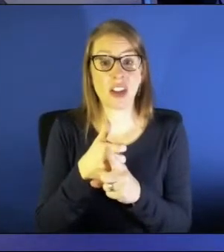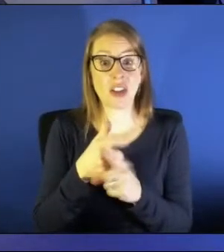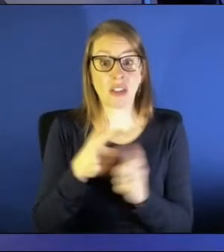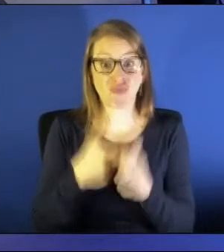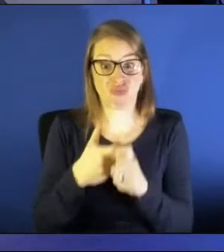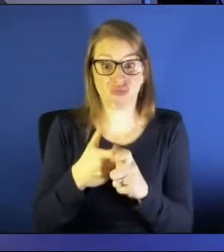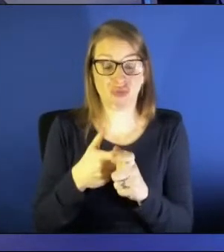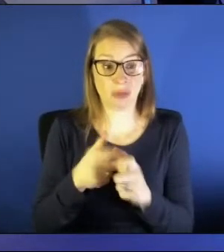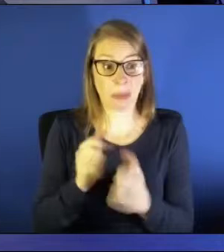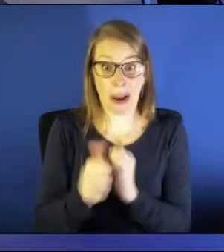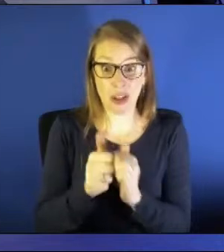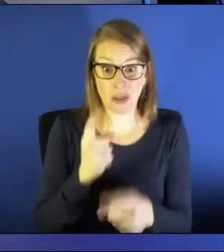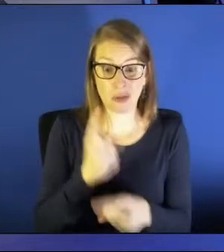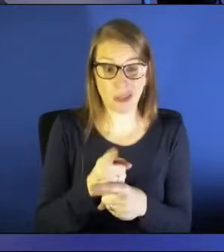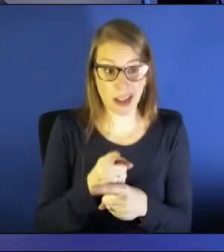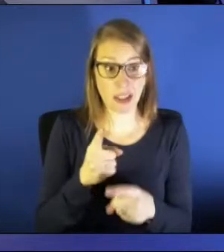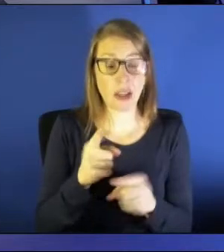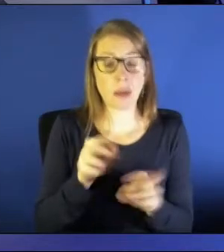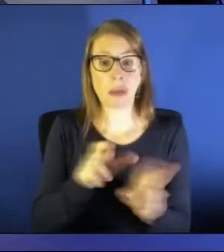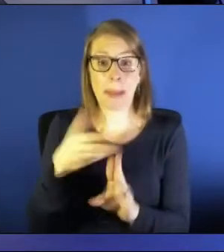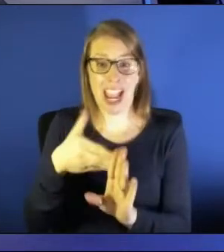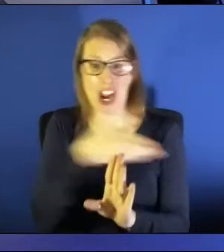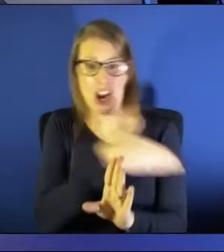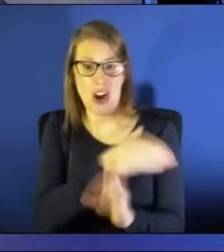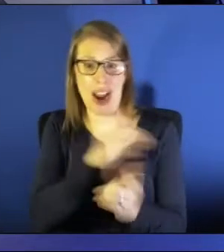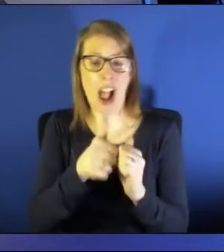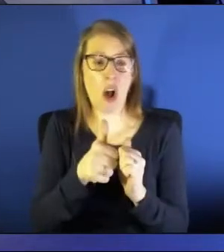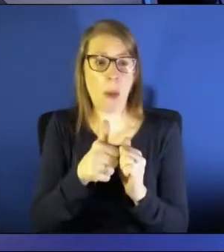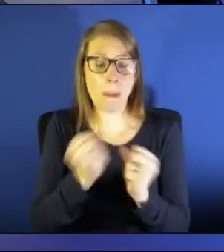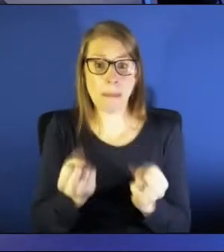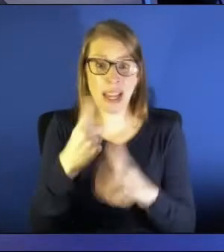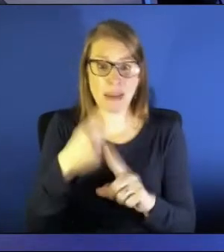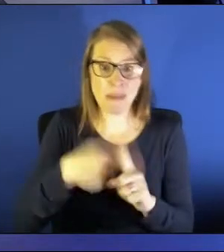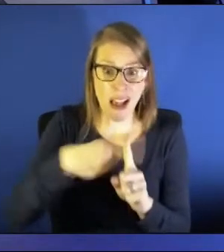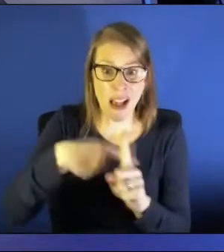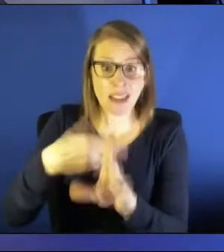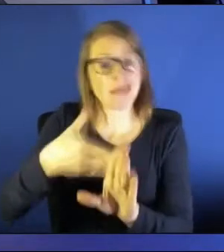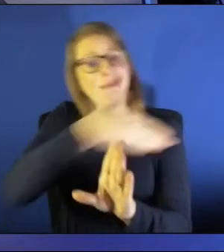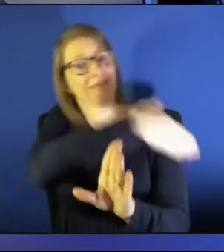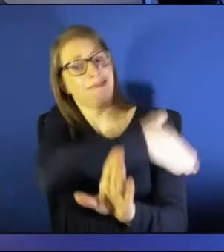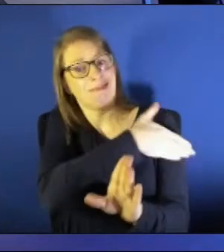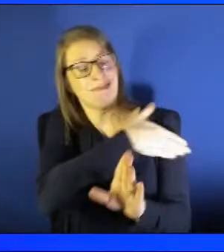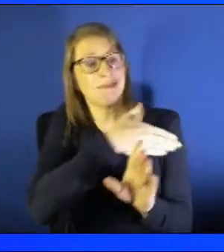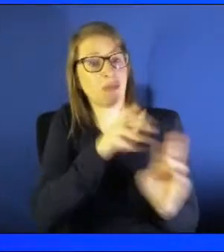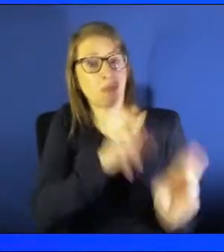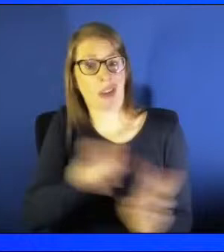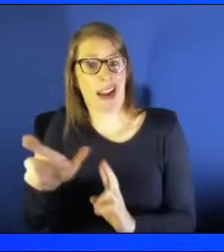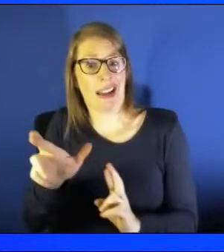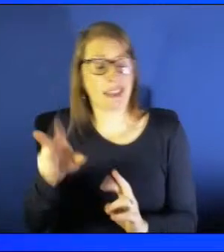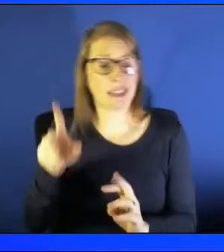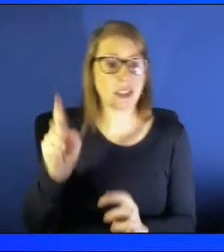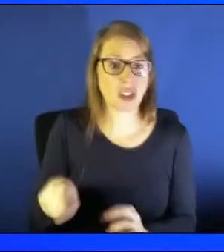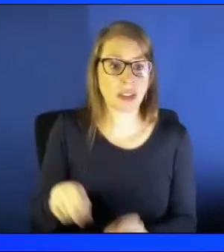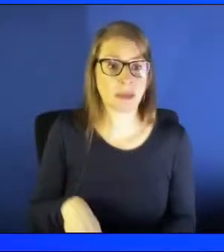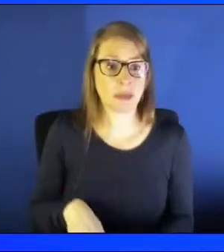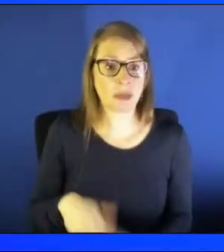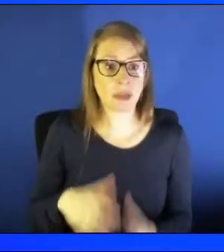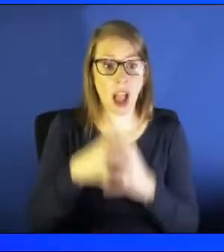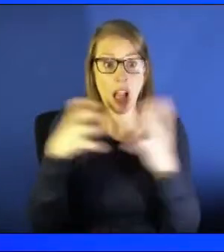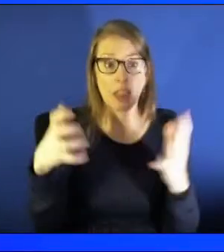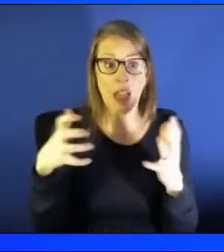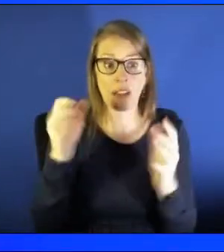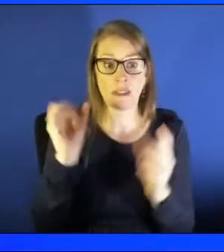like to prepare for that. How long in advance, and just tell us kind of your process and method. Yes, so certainly a lot of that will depend on the